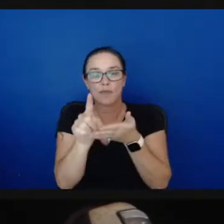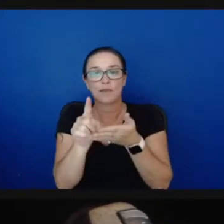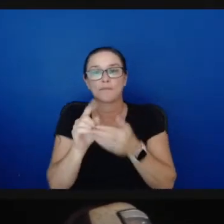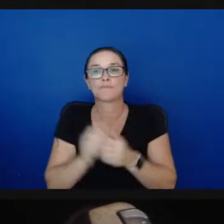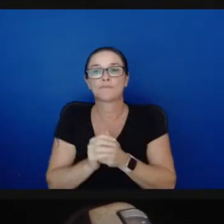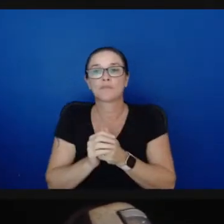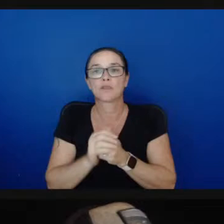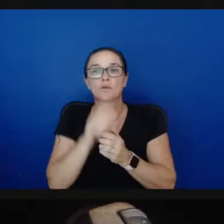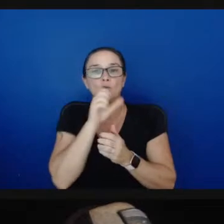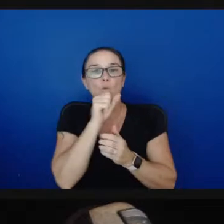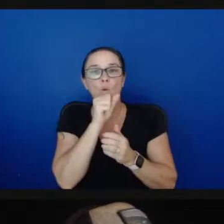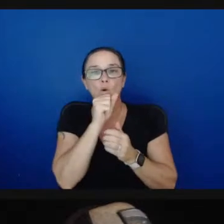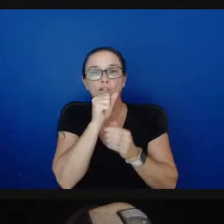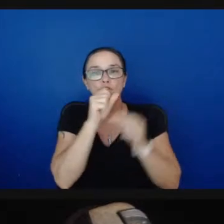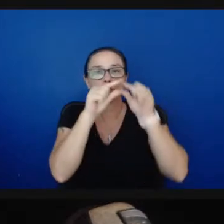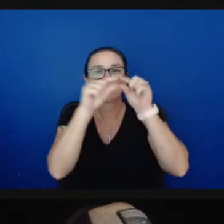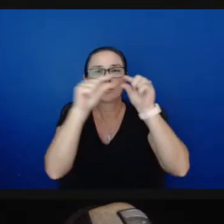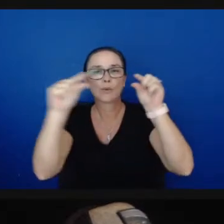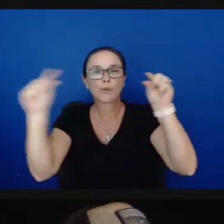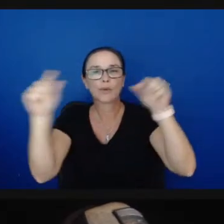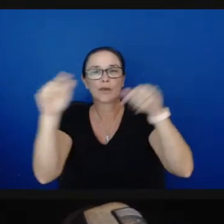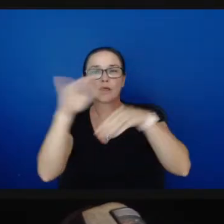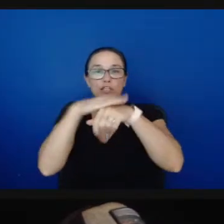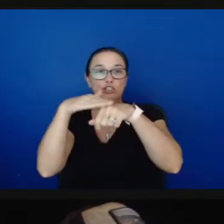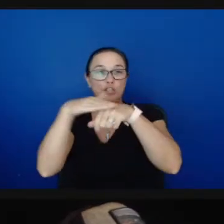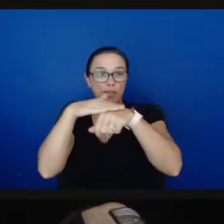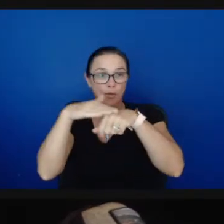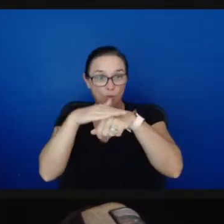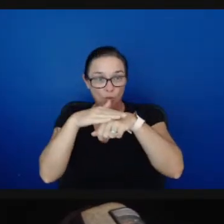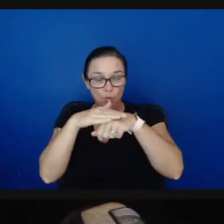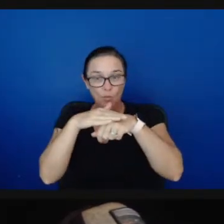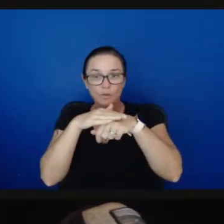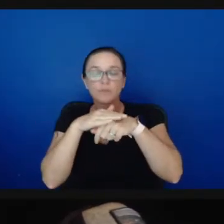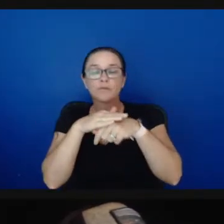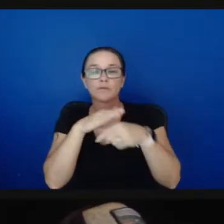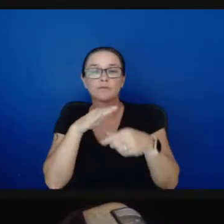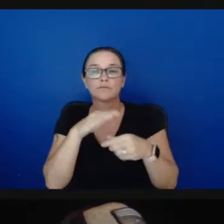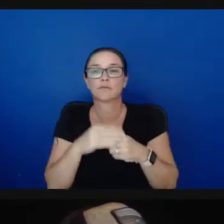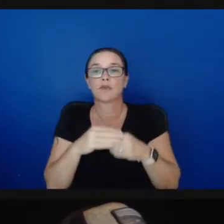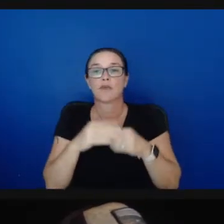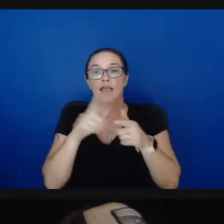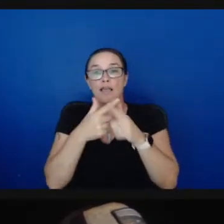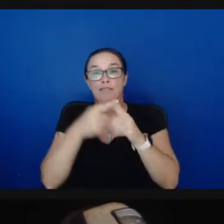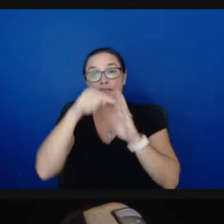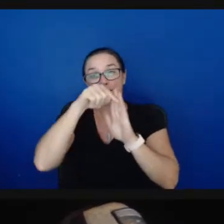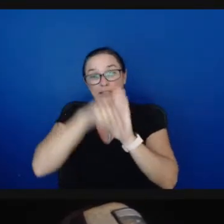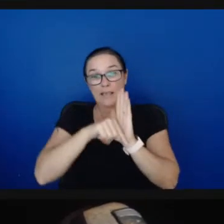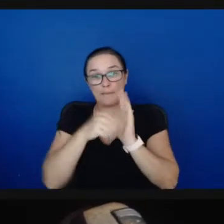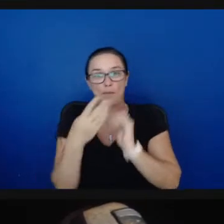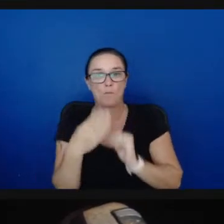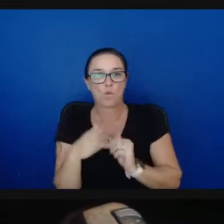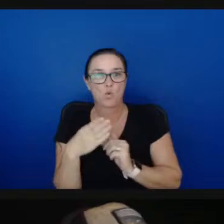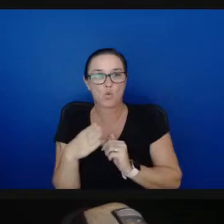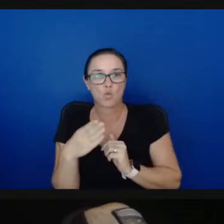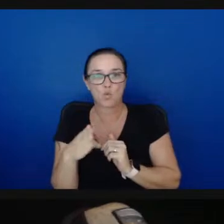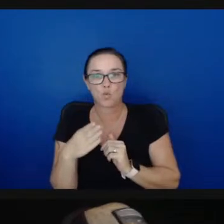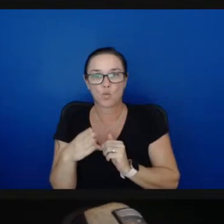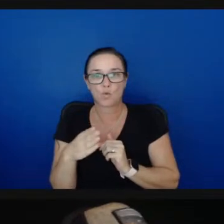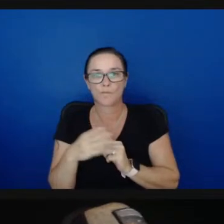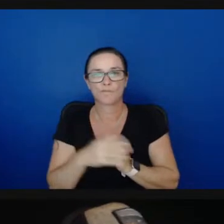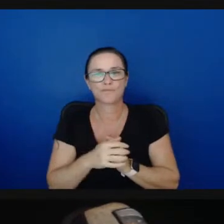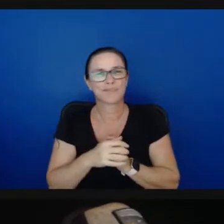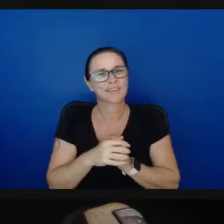orange bands at the top are the shallow earthquakes that we're seeing activate. The deeper section, the blue ones, are really